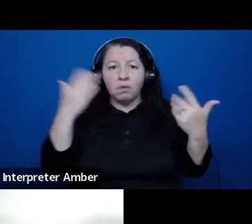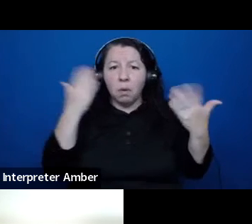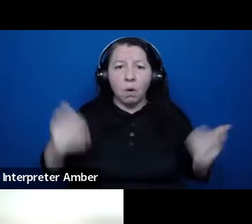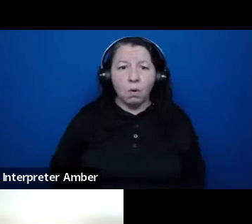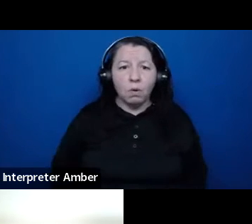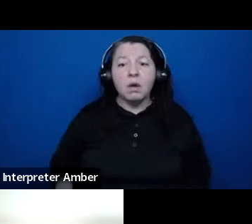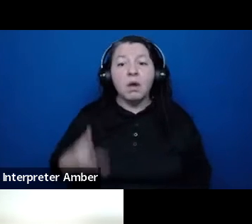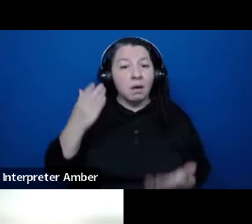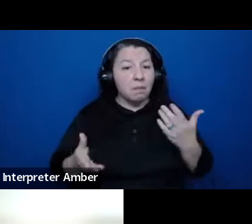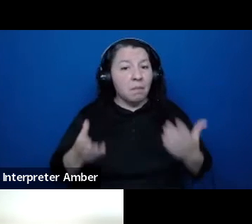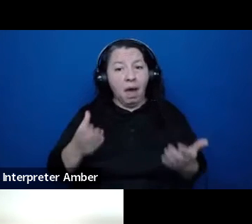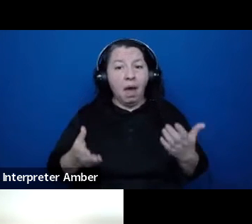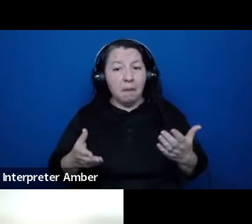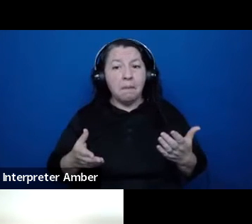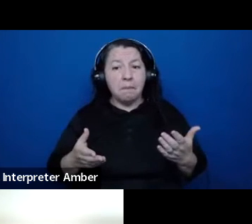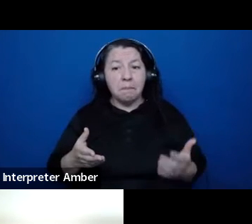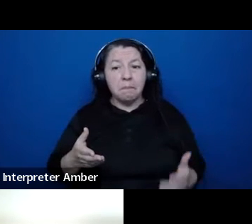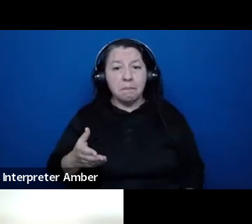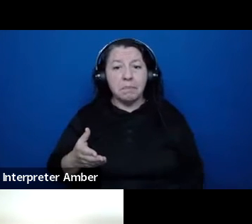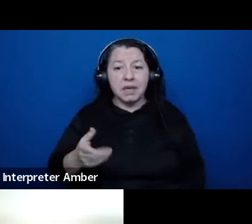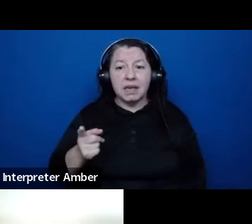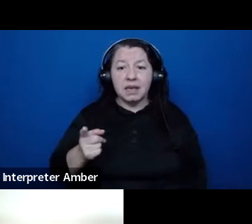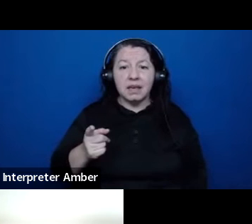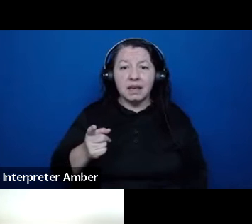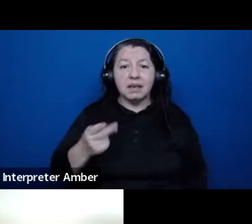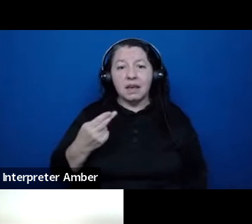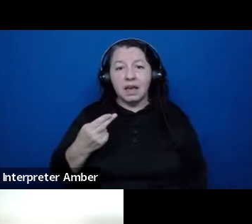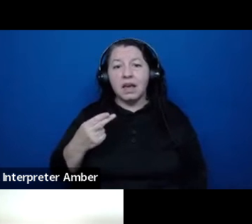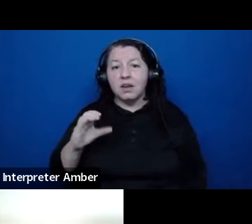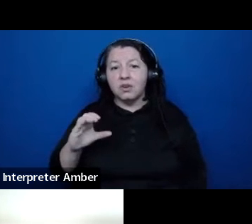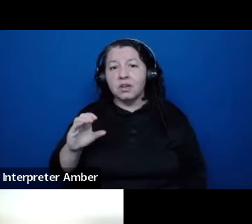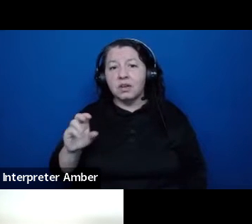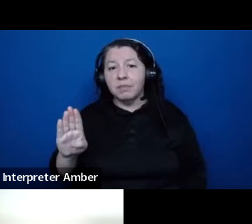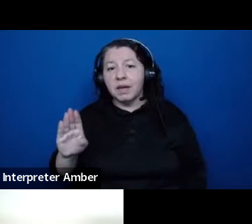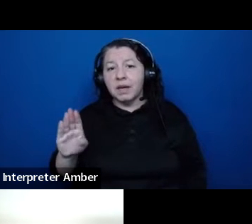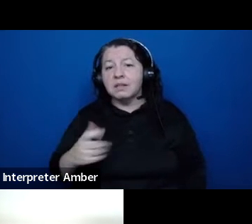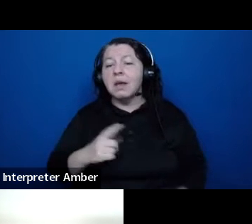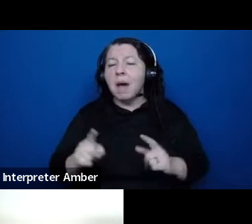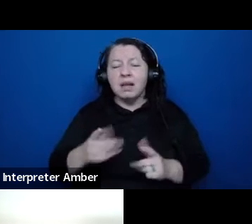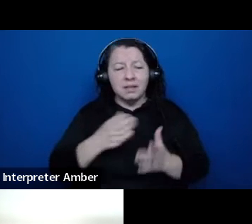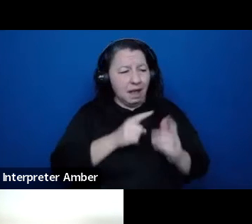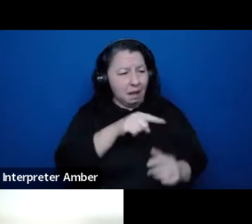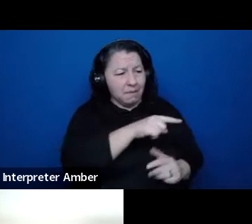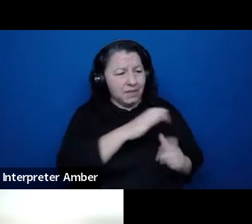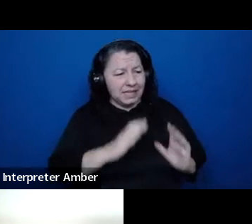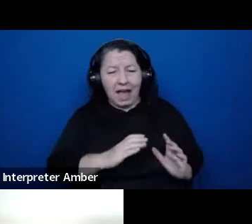community. My concern is with some of these clients at the resource center, there's